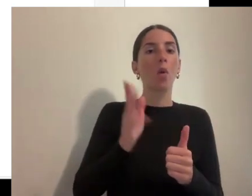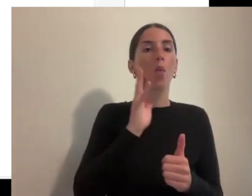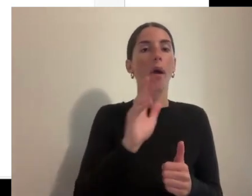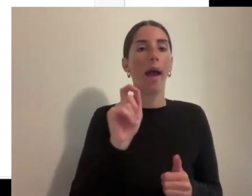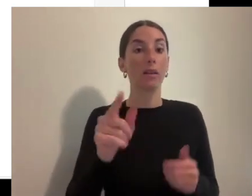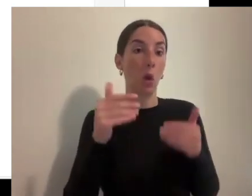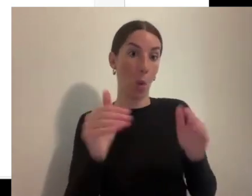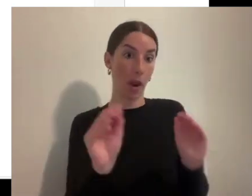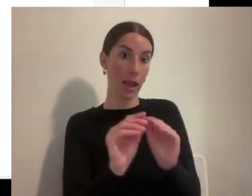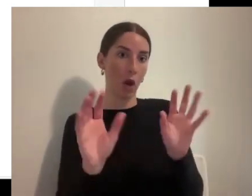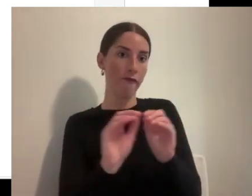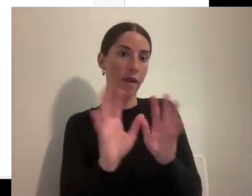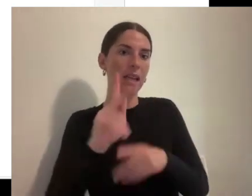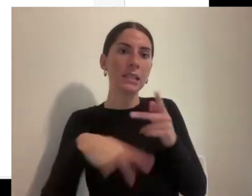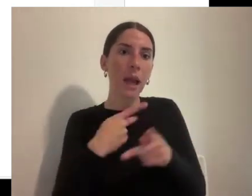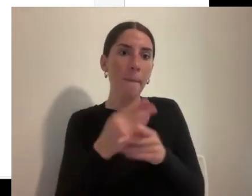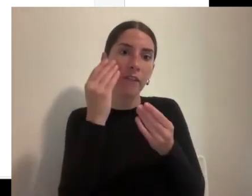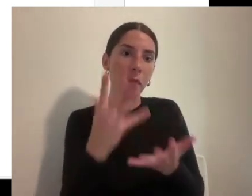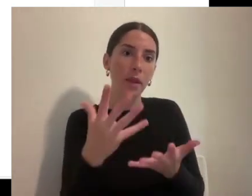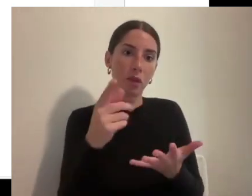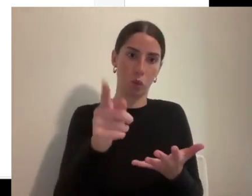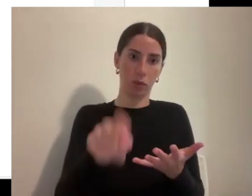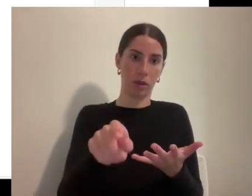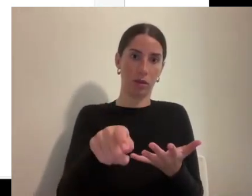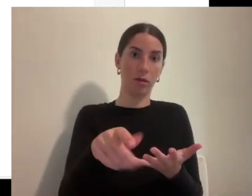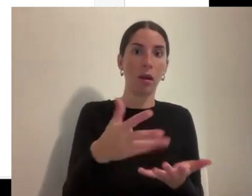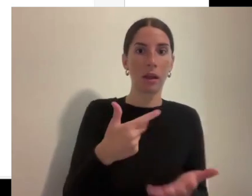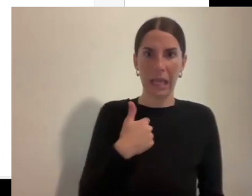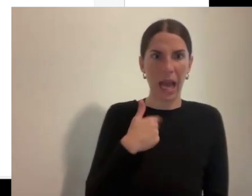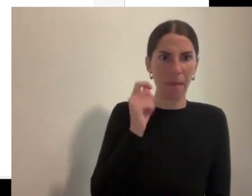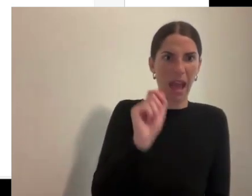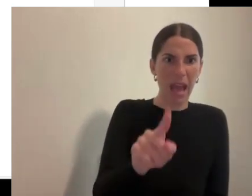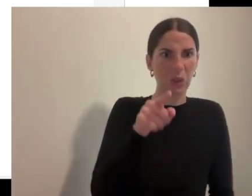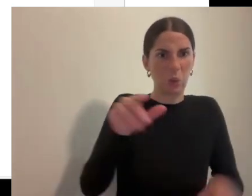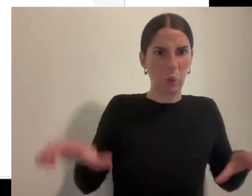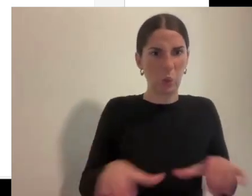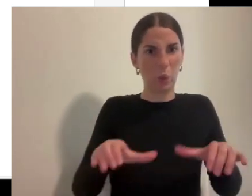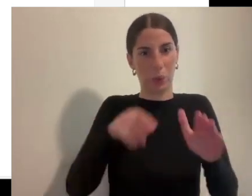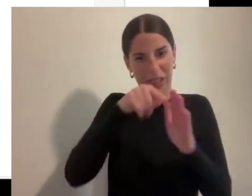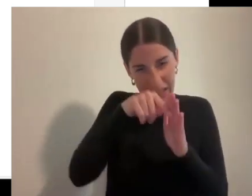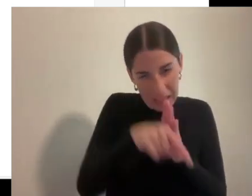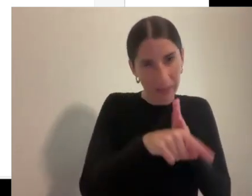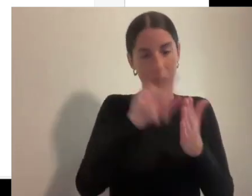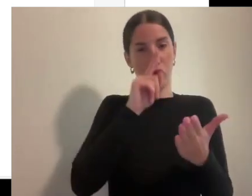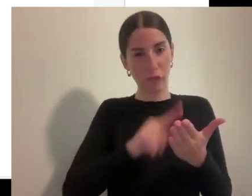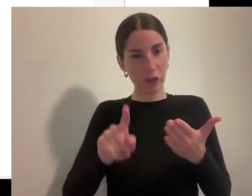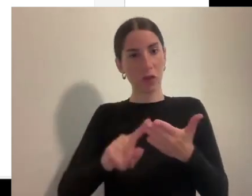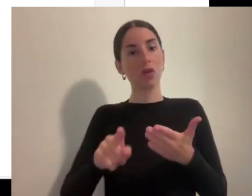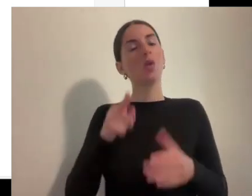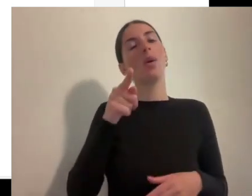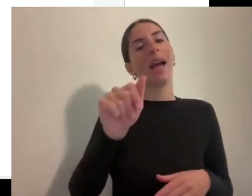clarify what type of information you're looking for? Because I'm asking it to do deep research. So it wants me to